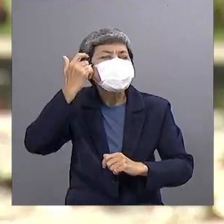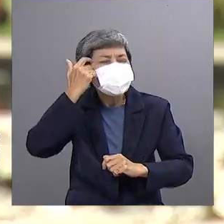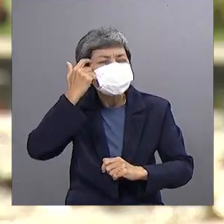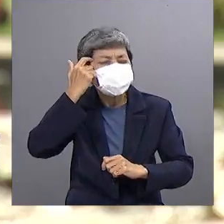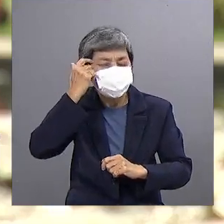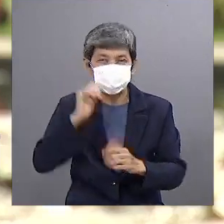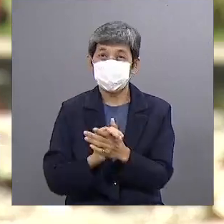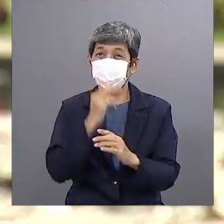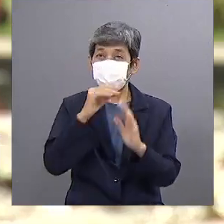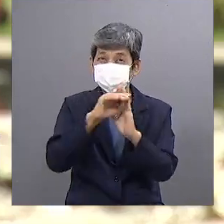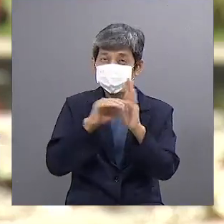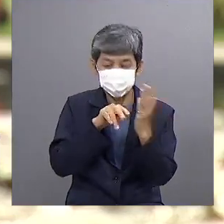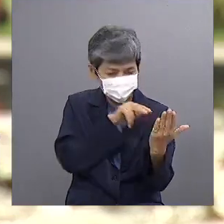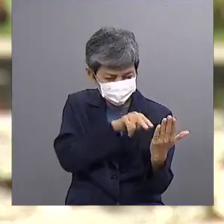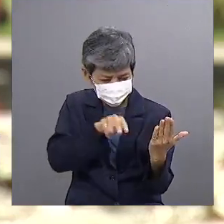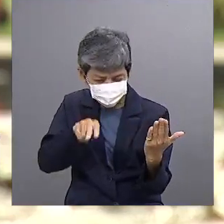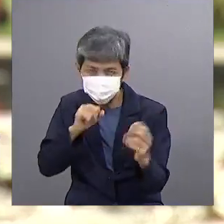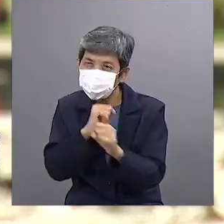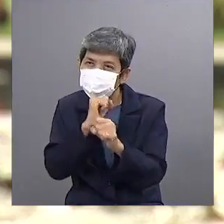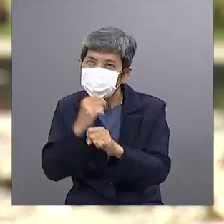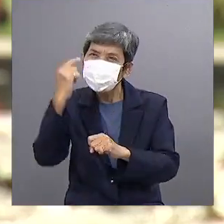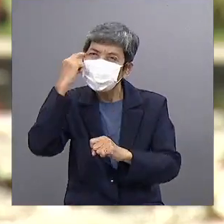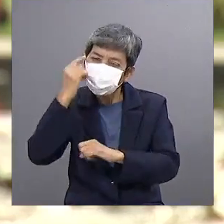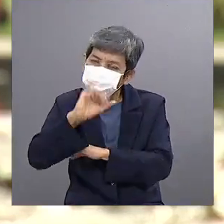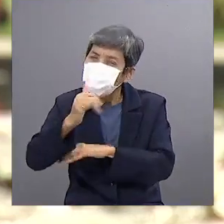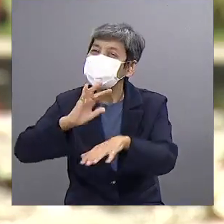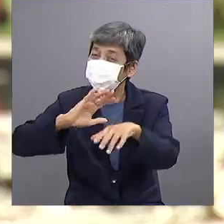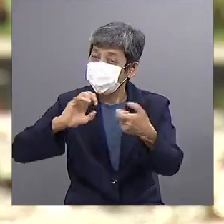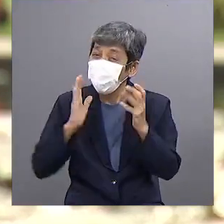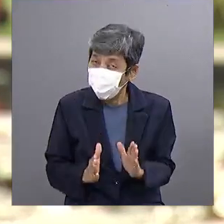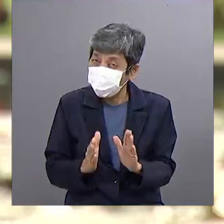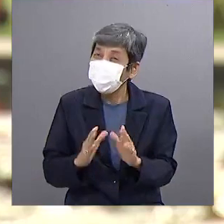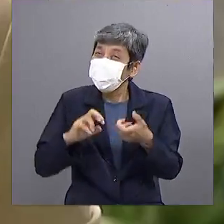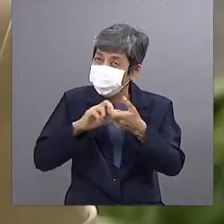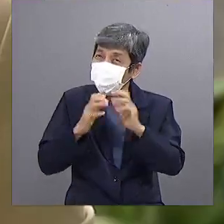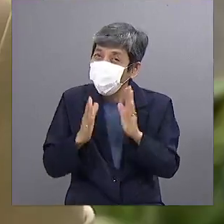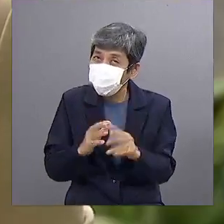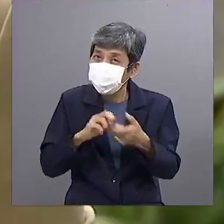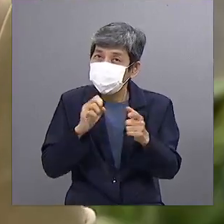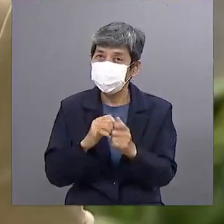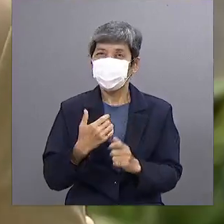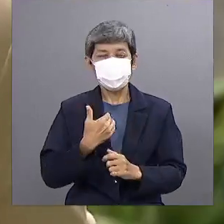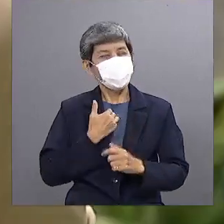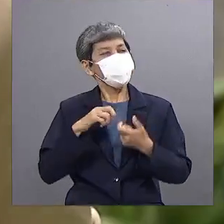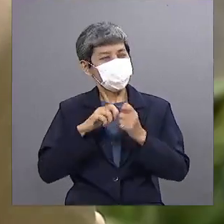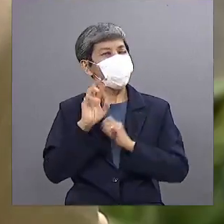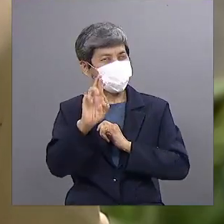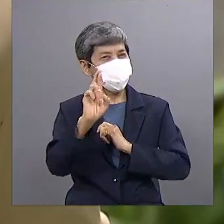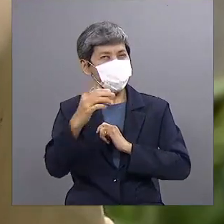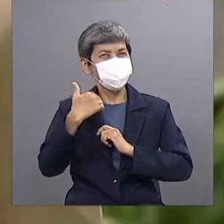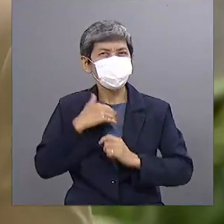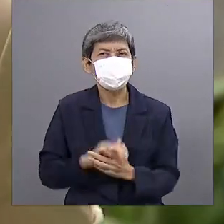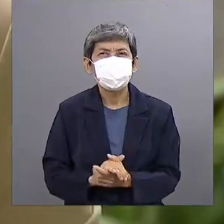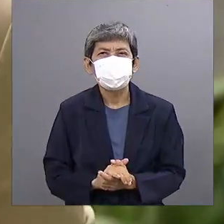is enough data. But apart from you want to debate if it's natural or not, something is occurring and it's getting worse. And as a human